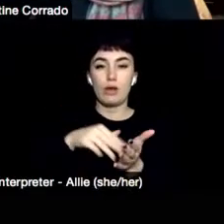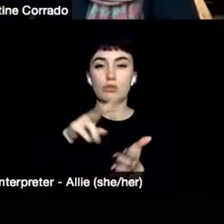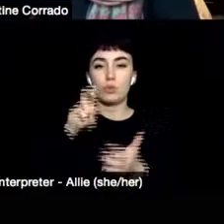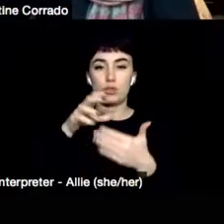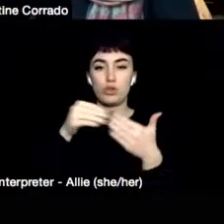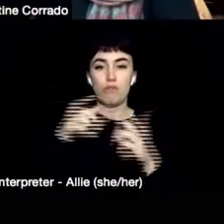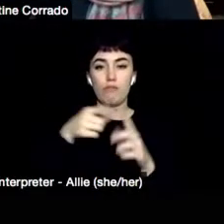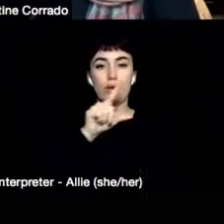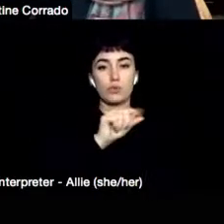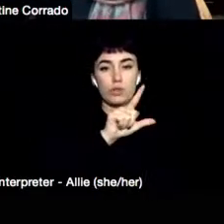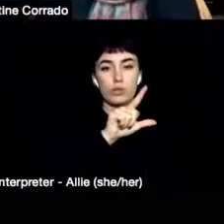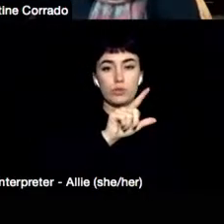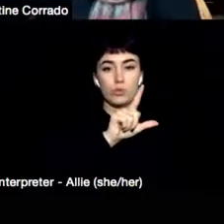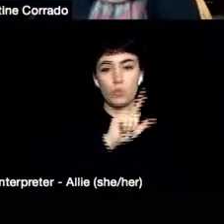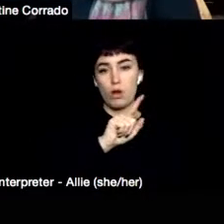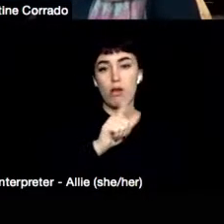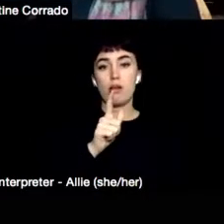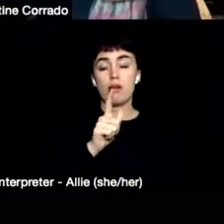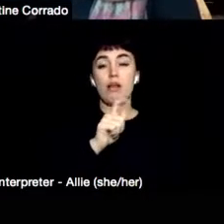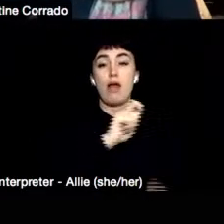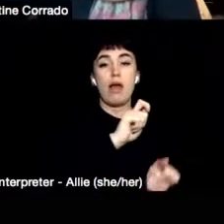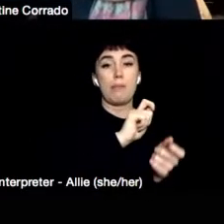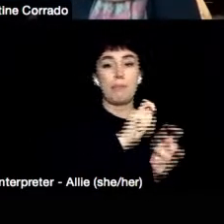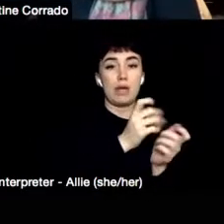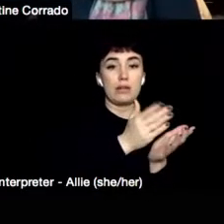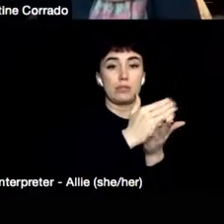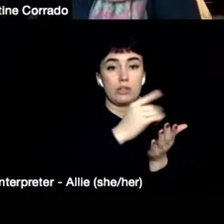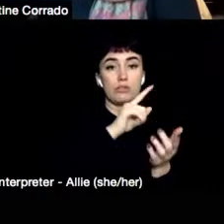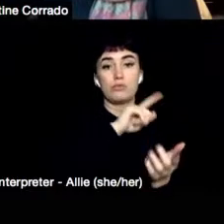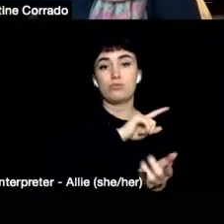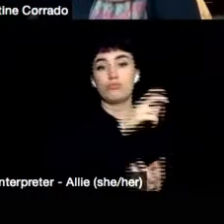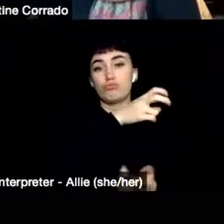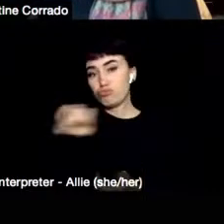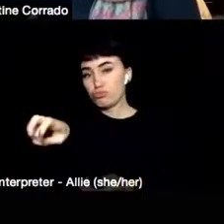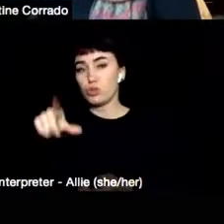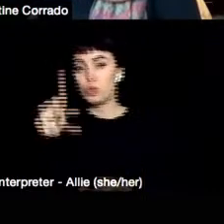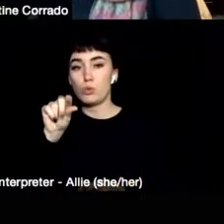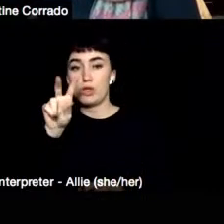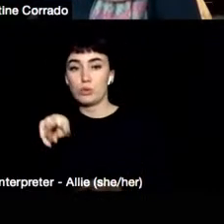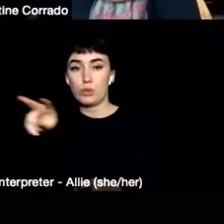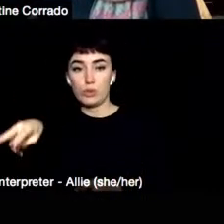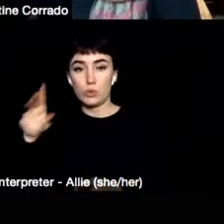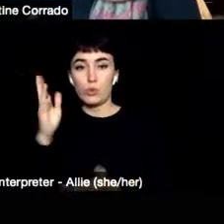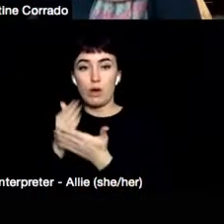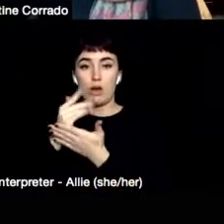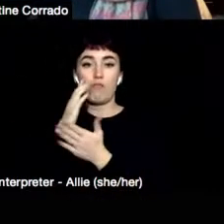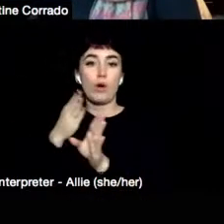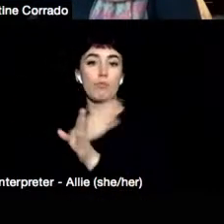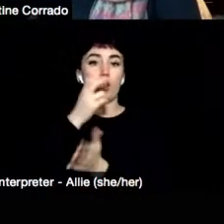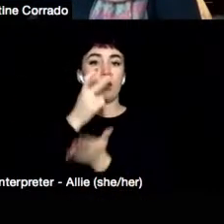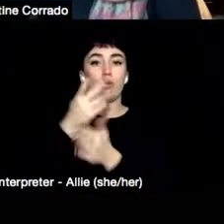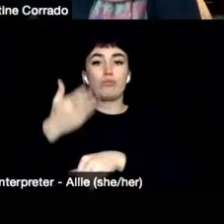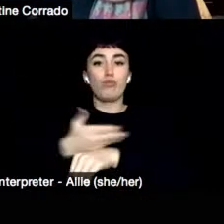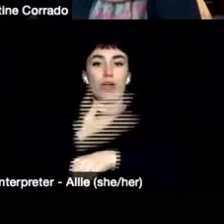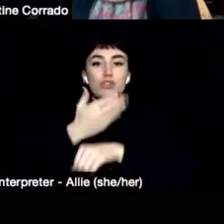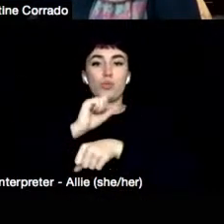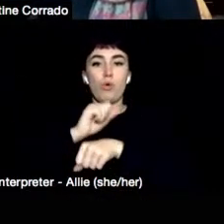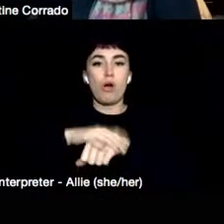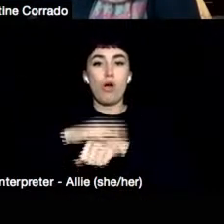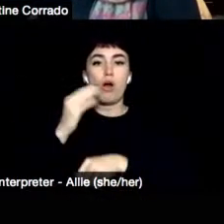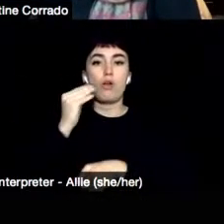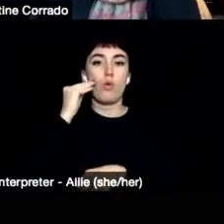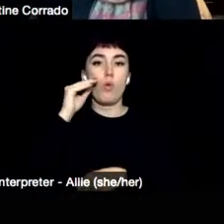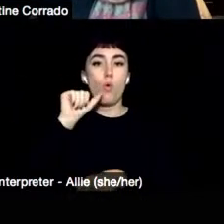the 2021 amended budget to the 2022 budget for pre-approved restoration work on the